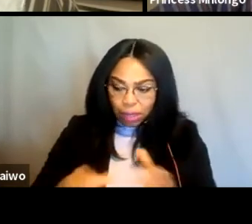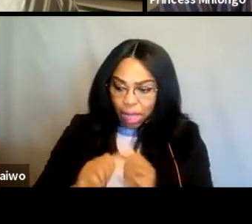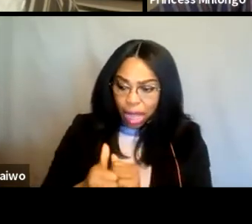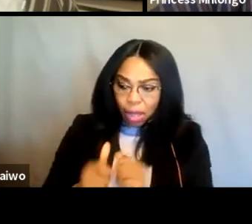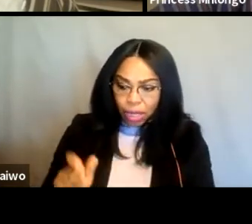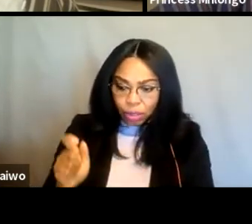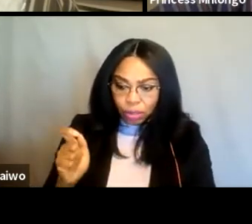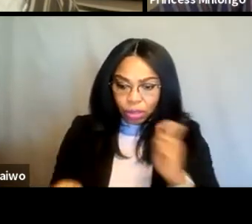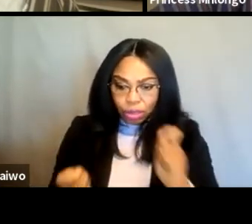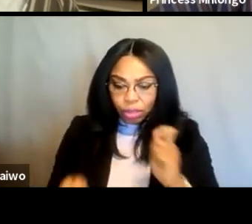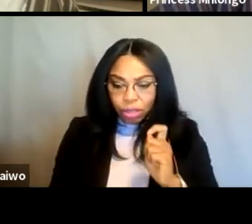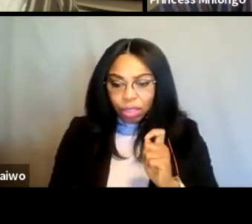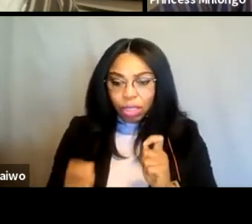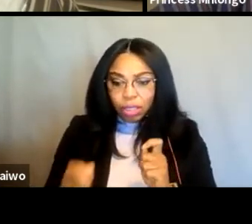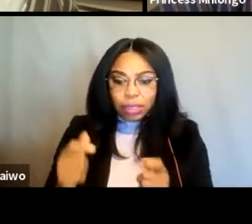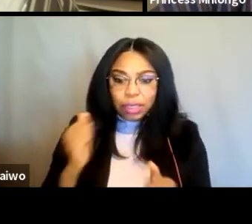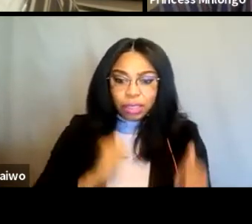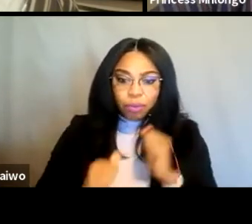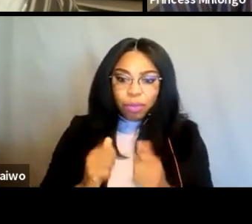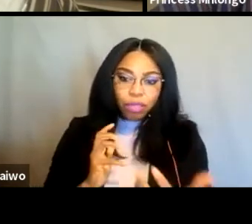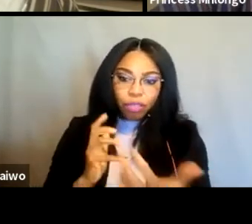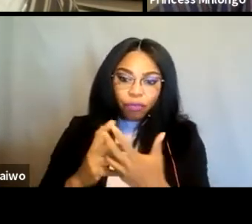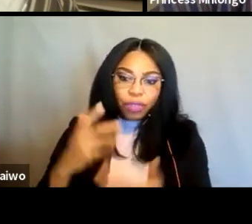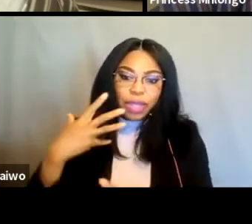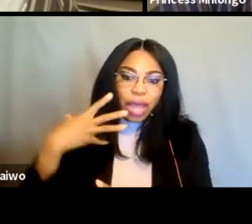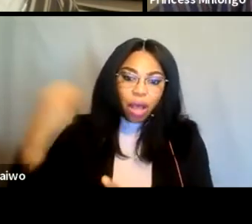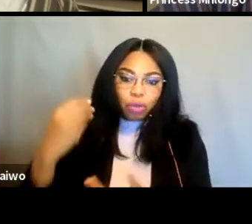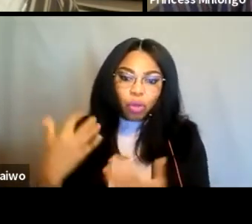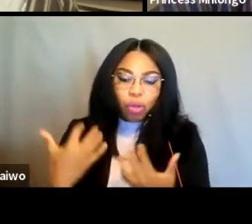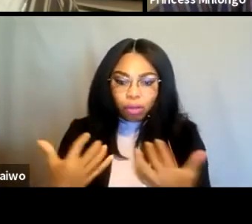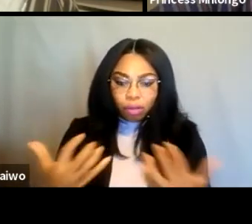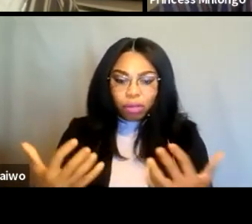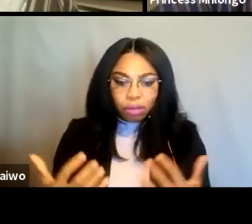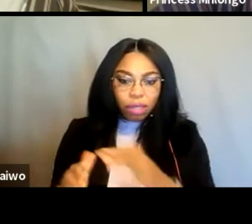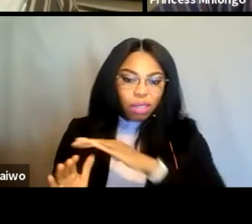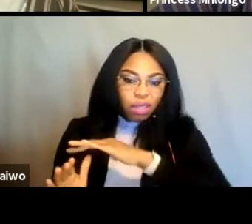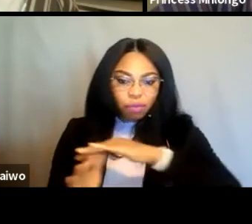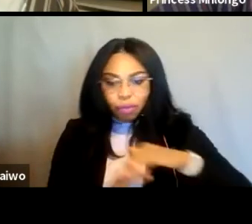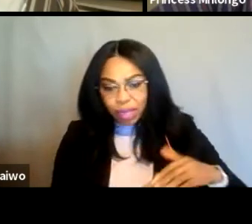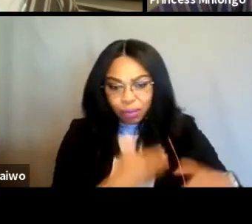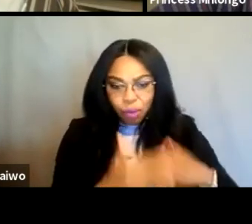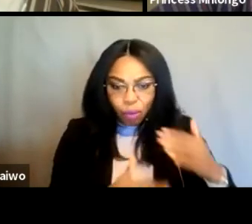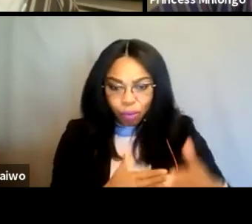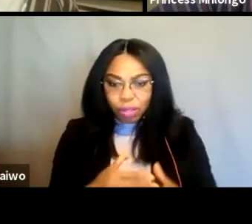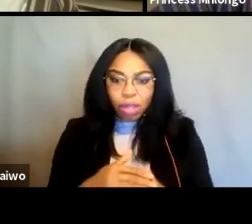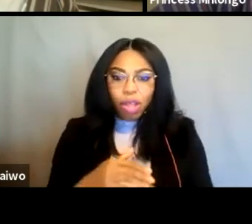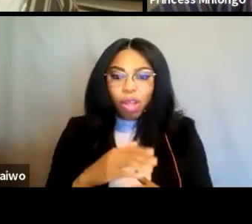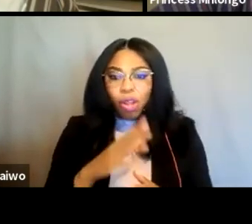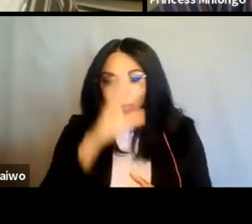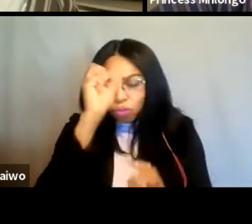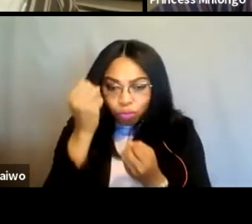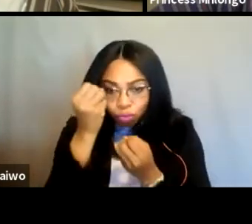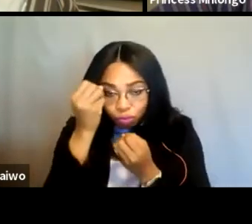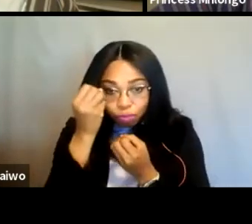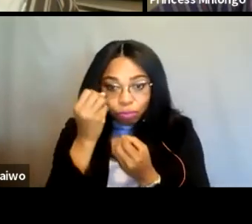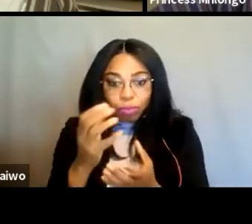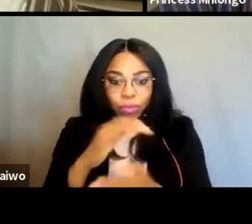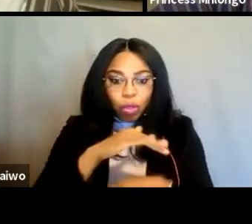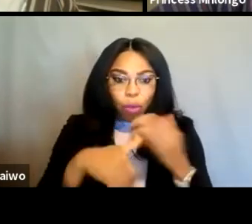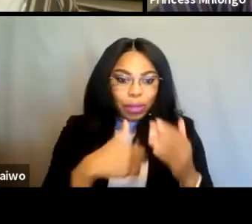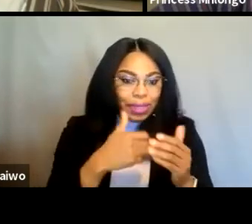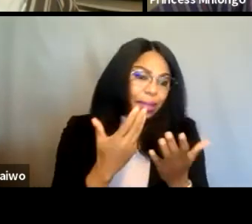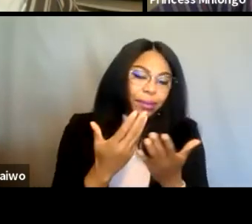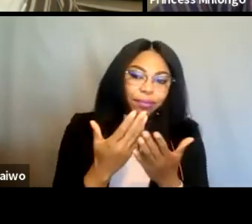adapt this play to suit outdoor space? Forget about procedure. You know, let's start decolonizing all these plays. You know, let's not just start thinking